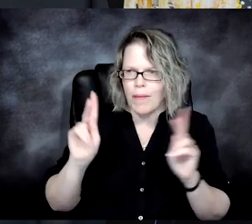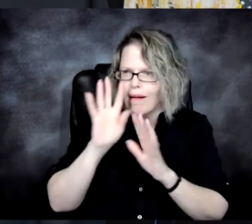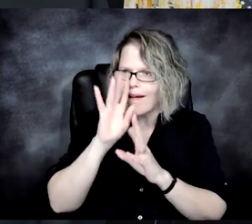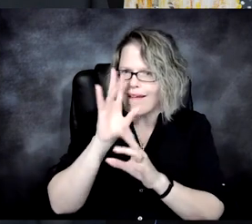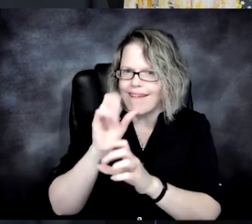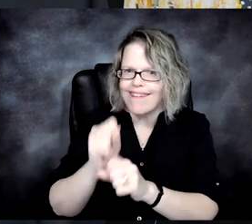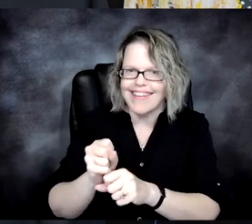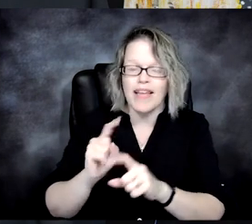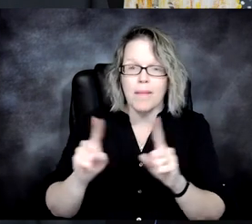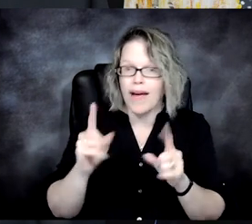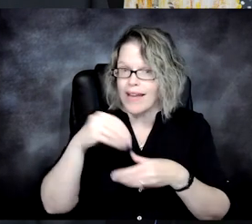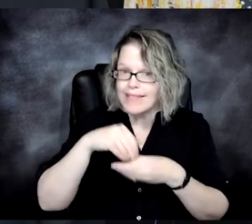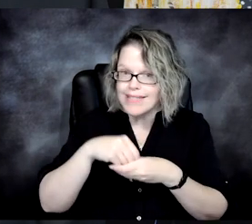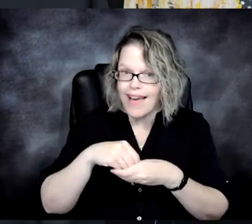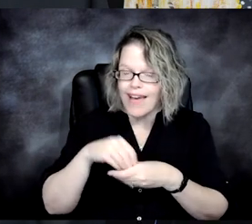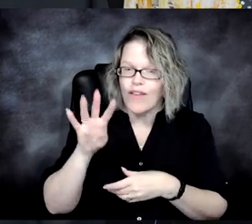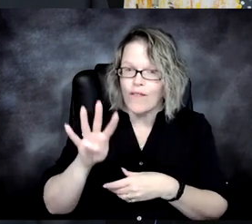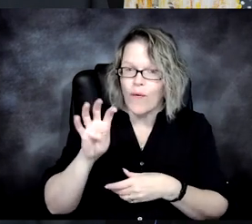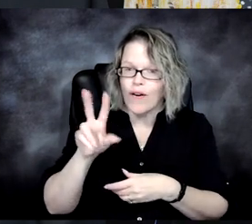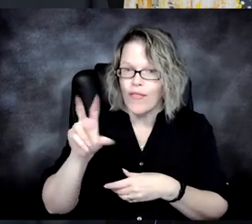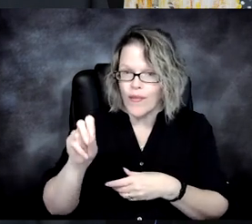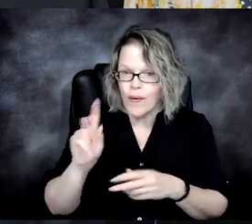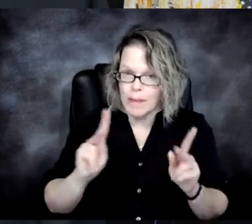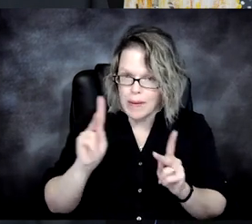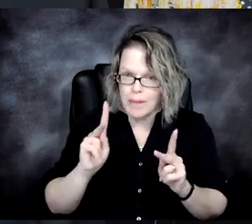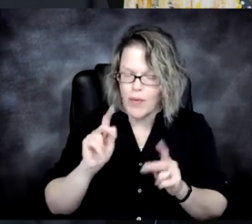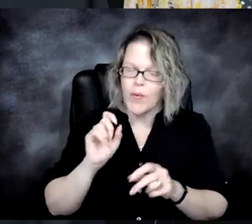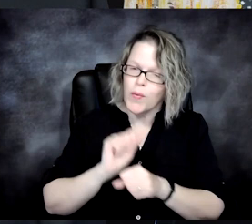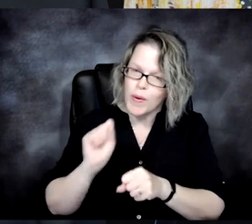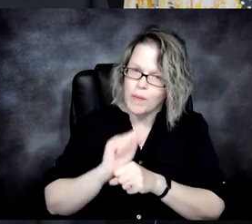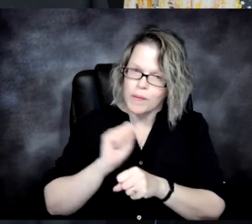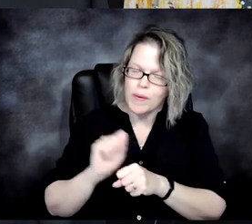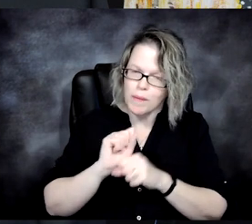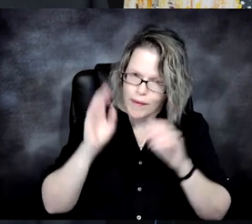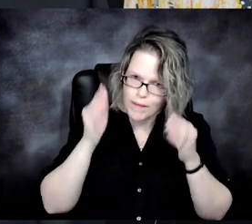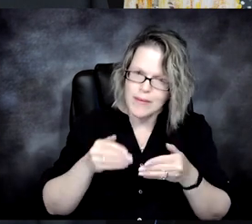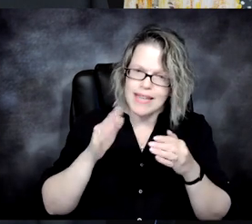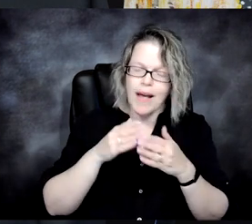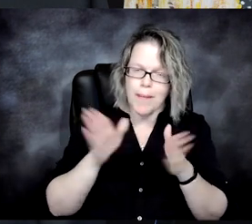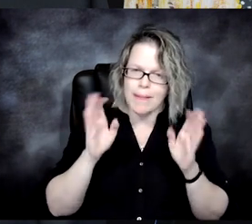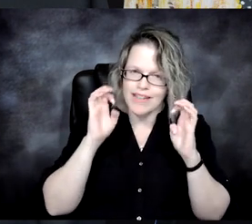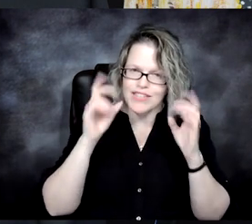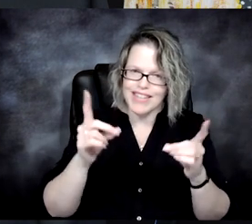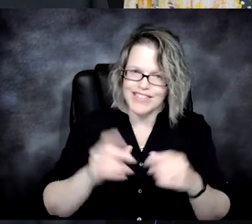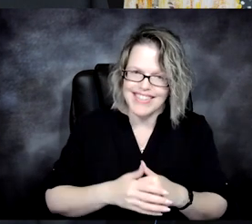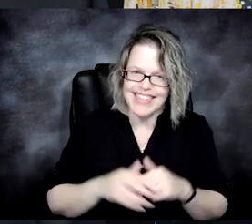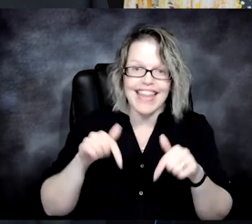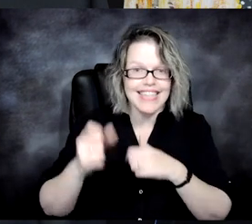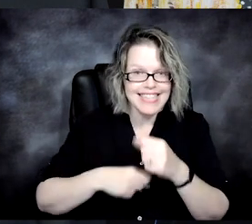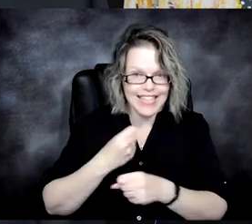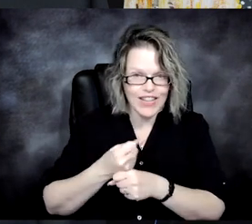often don't know is inside of it are 430 professionals who give their lives every single day to public education. And this year I picked